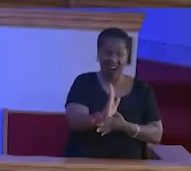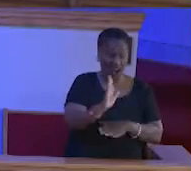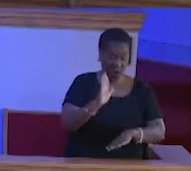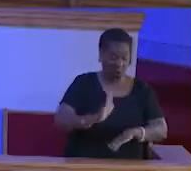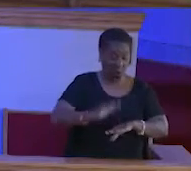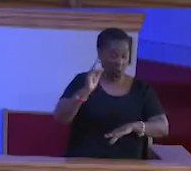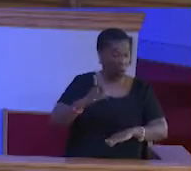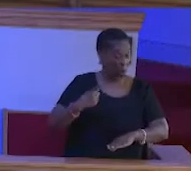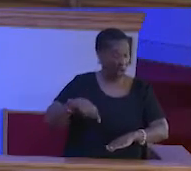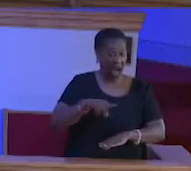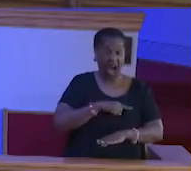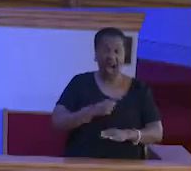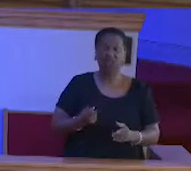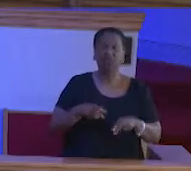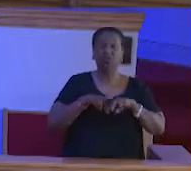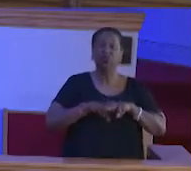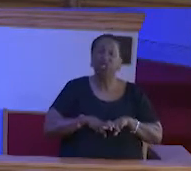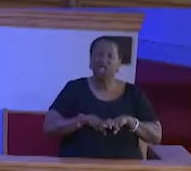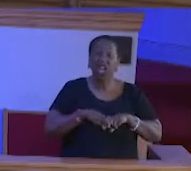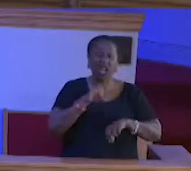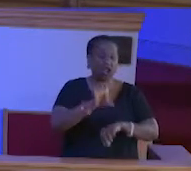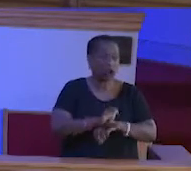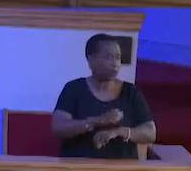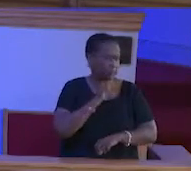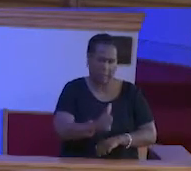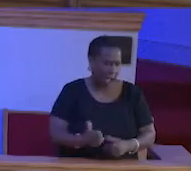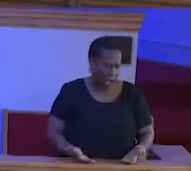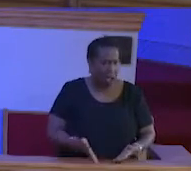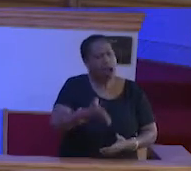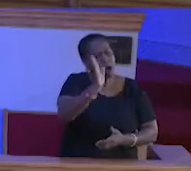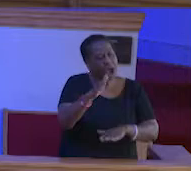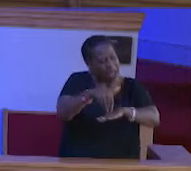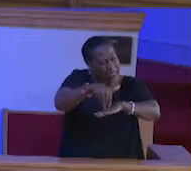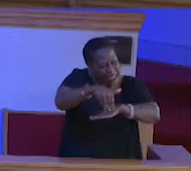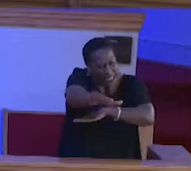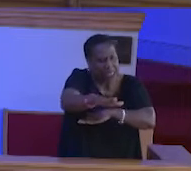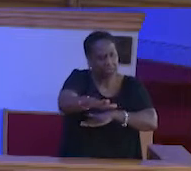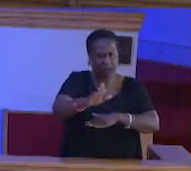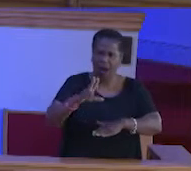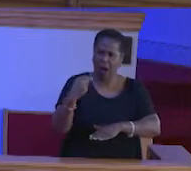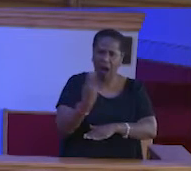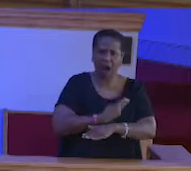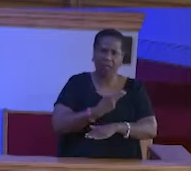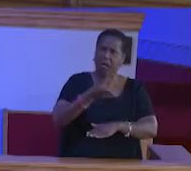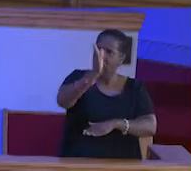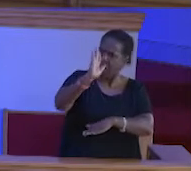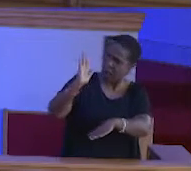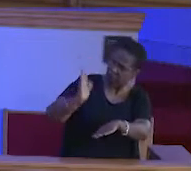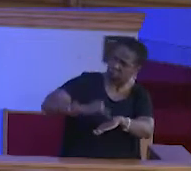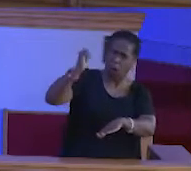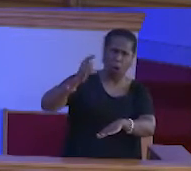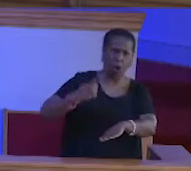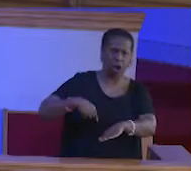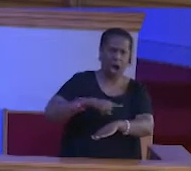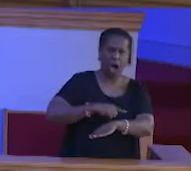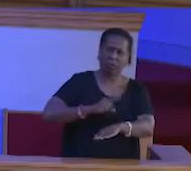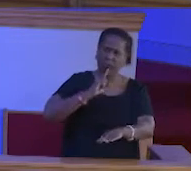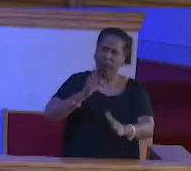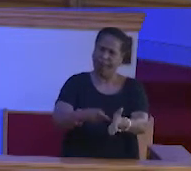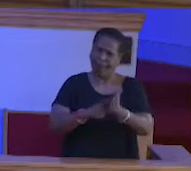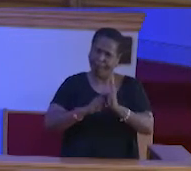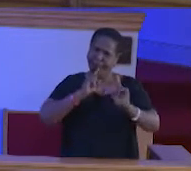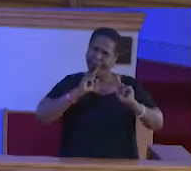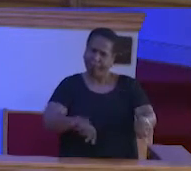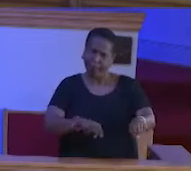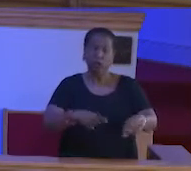us to come and sit in church. But God sent us and called us and commissioned us to go into